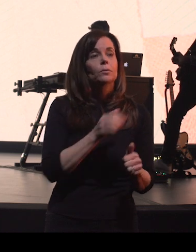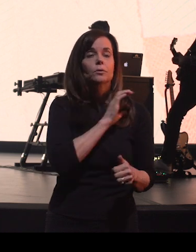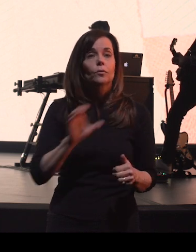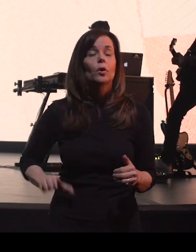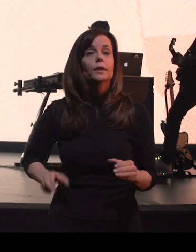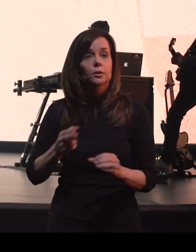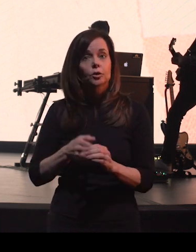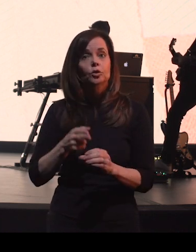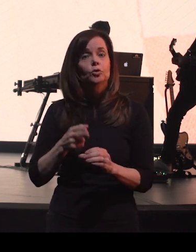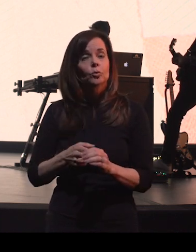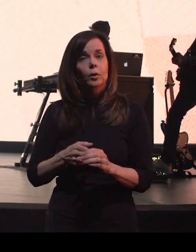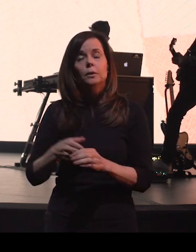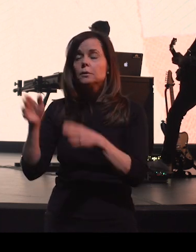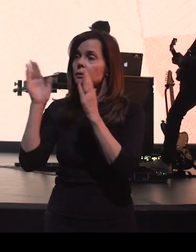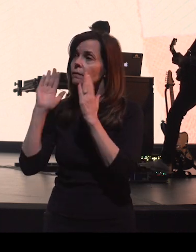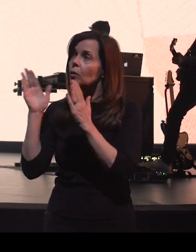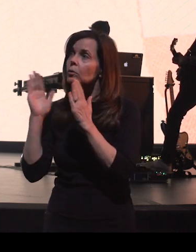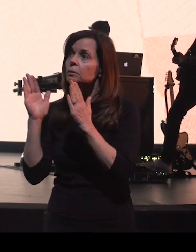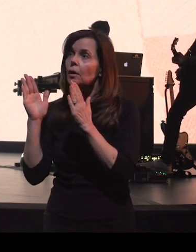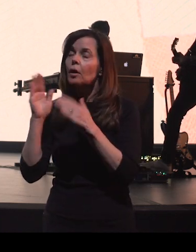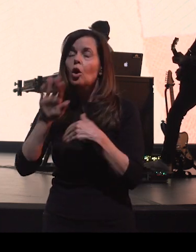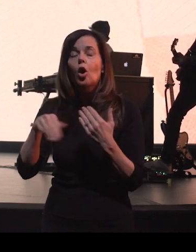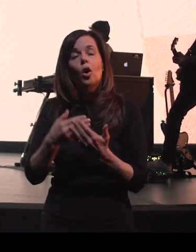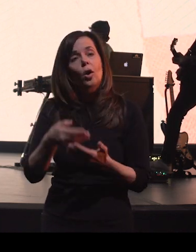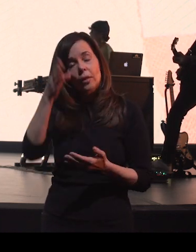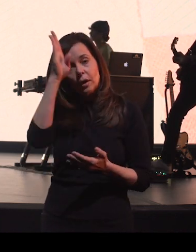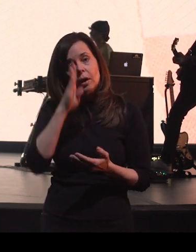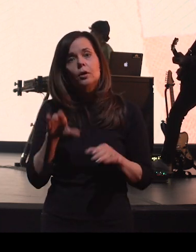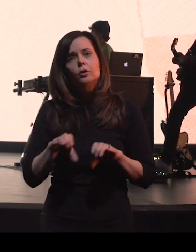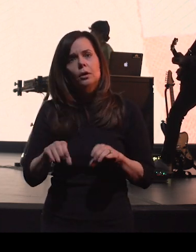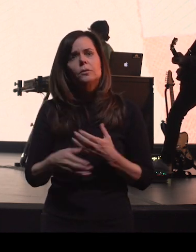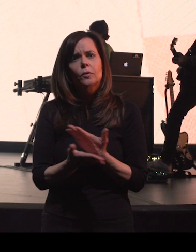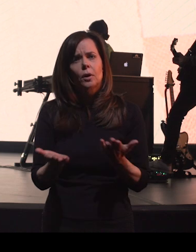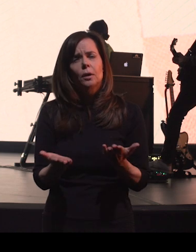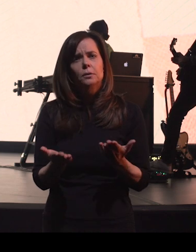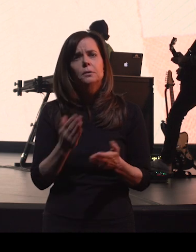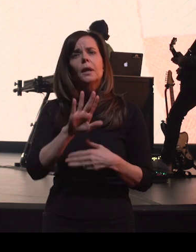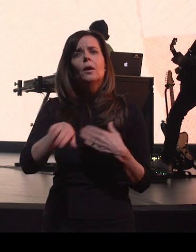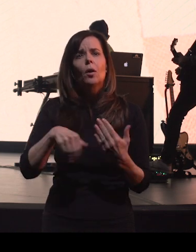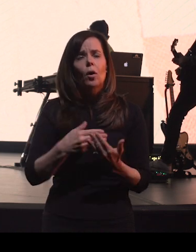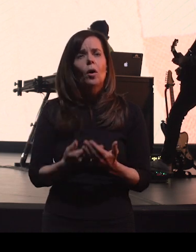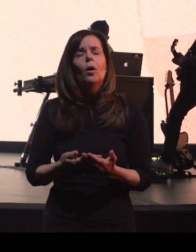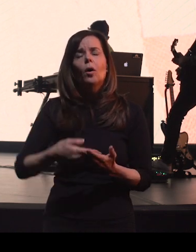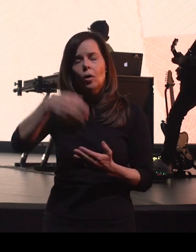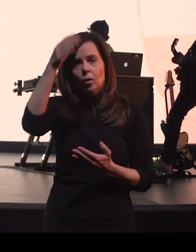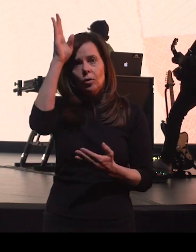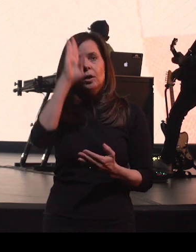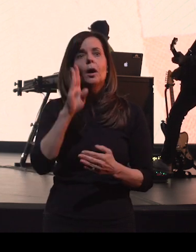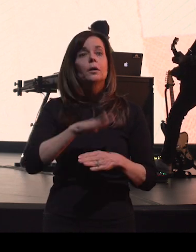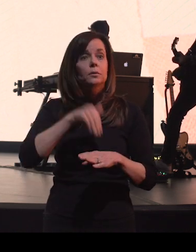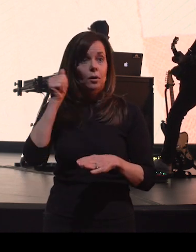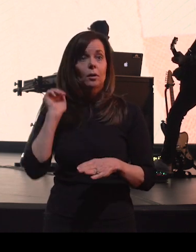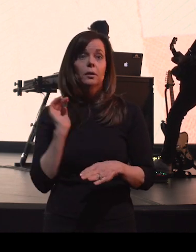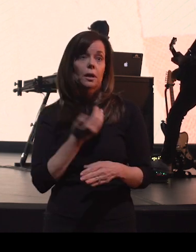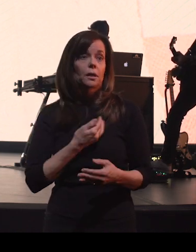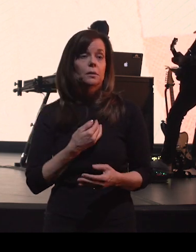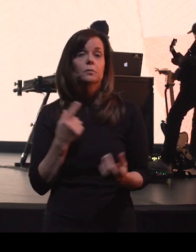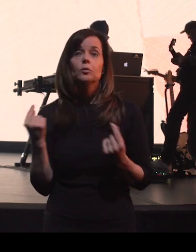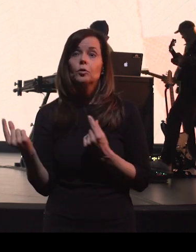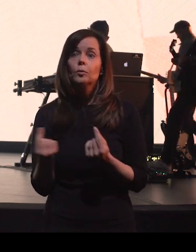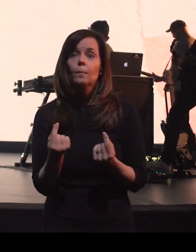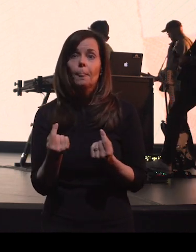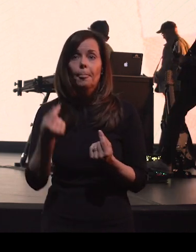to not only what God's done for us, but what God is calling us to. God, we thank you for